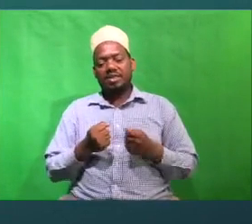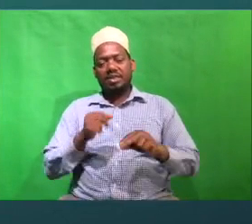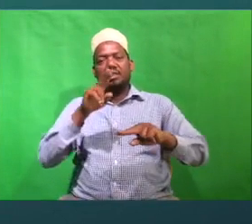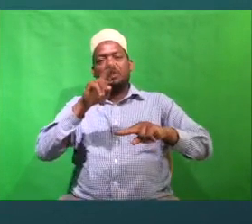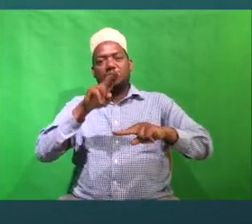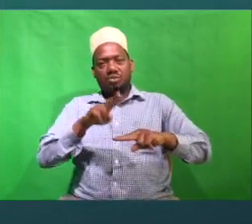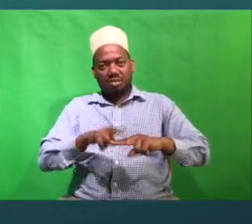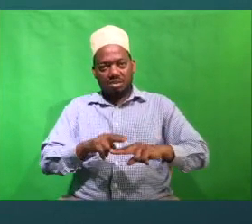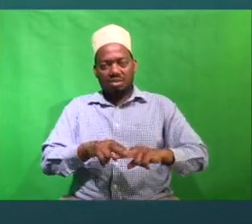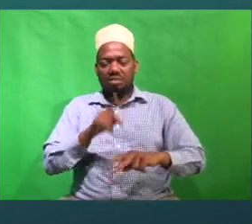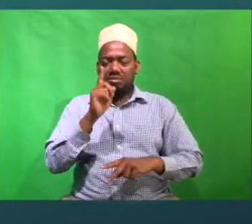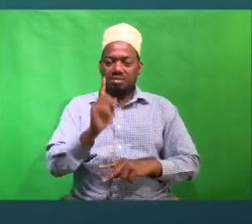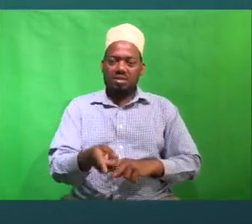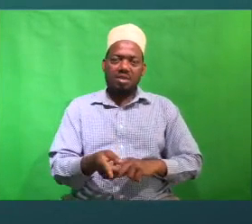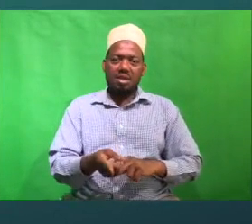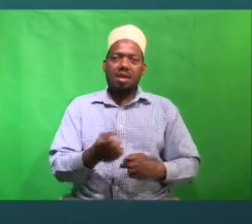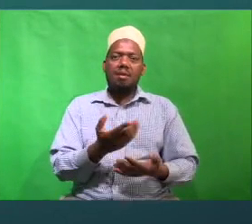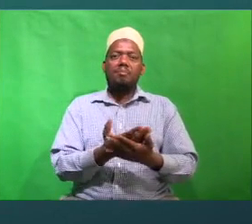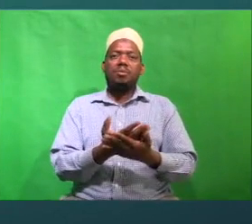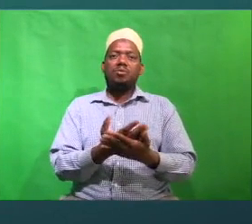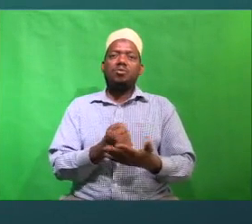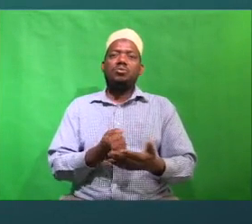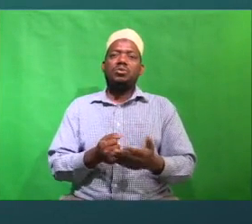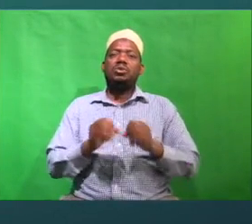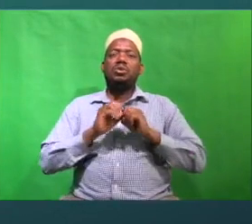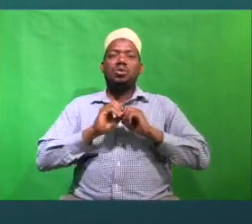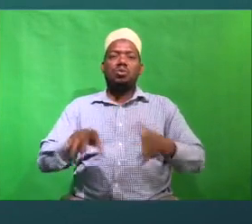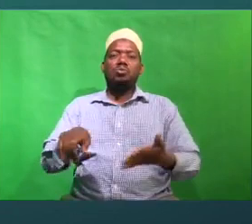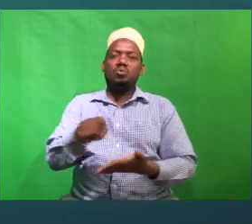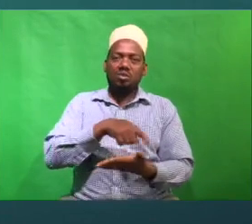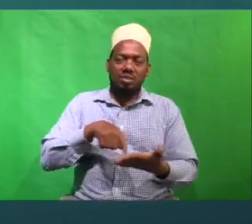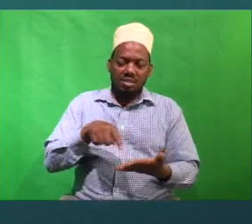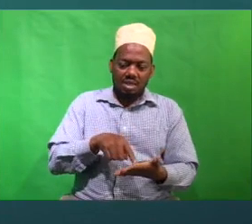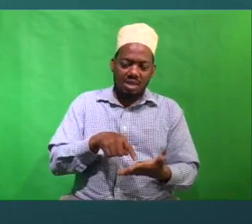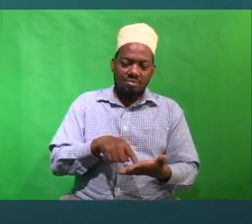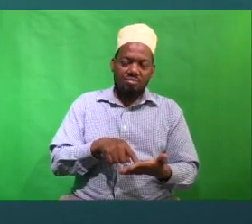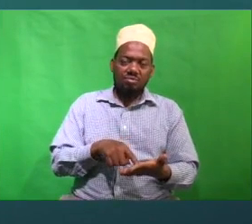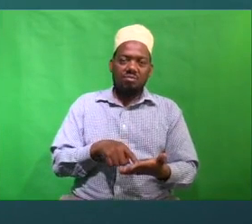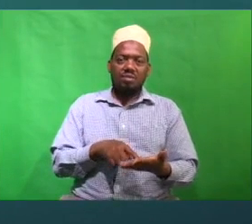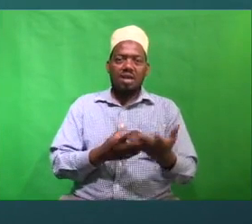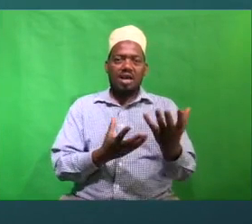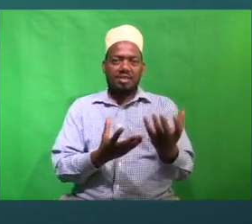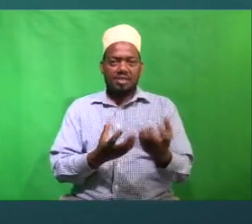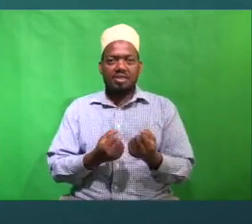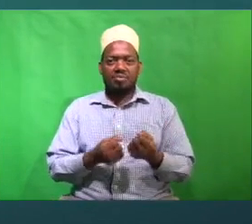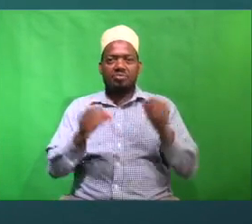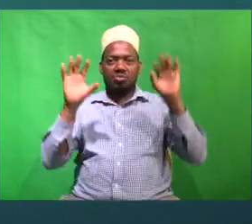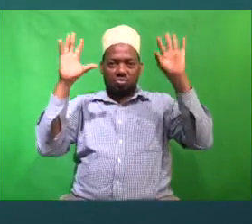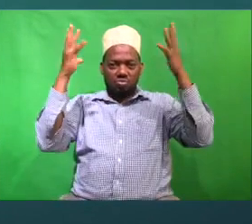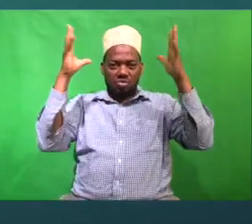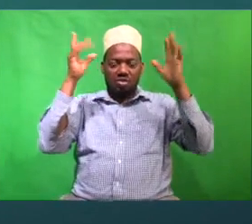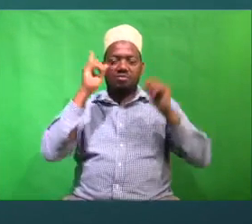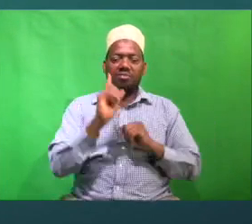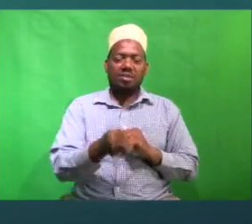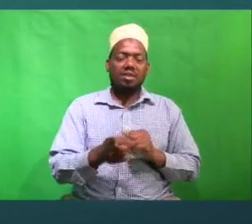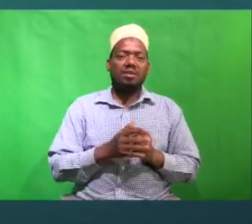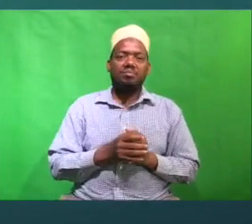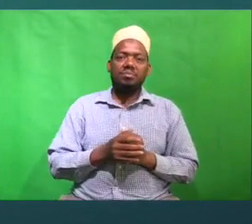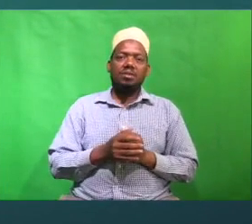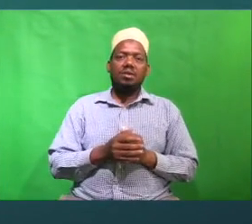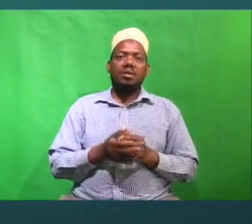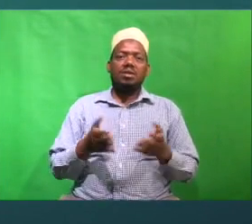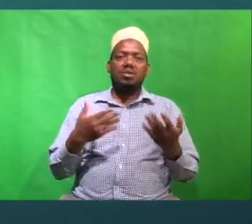settle there because the new town introduced, so the people can be attracted to live on that